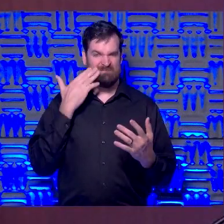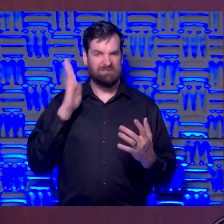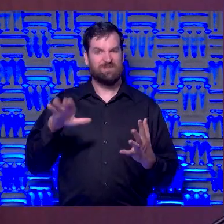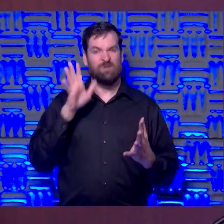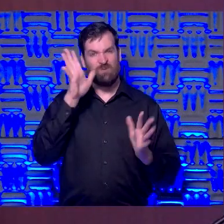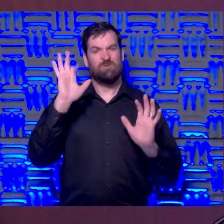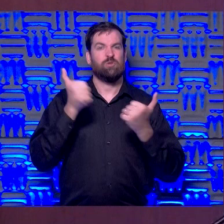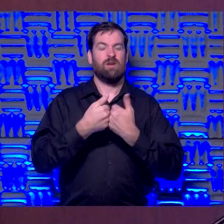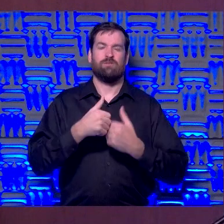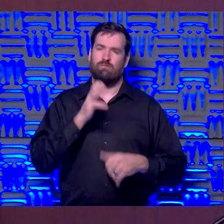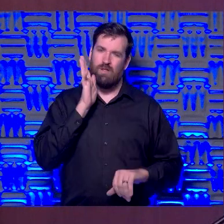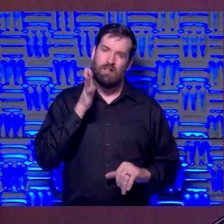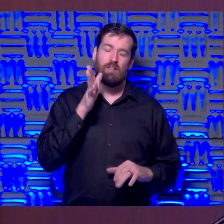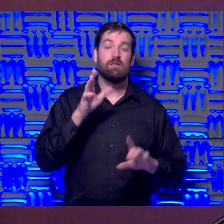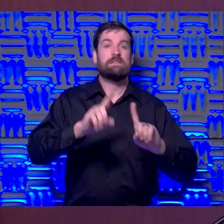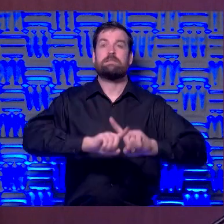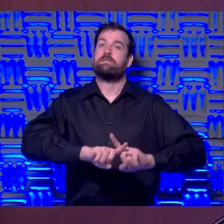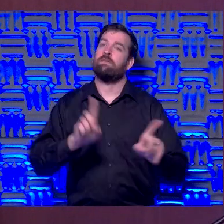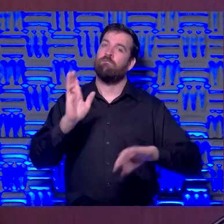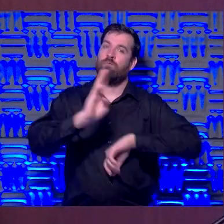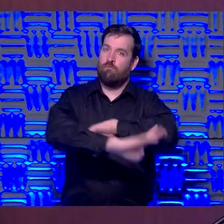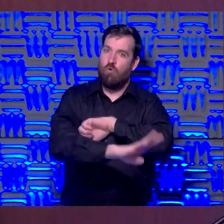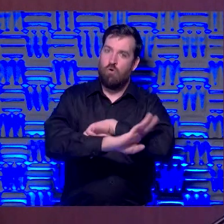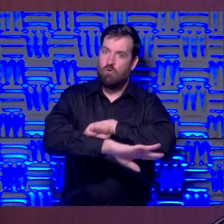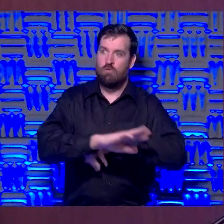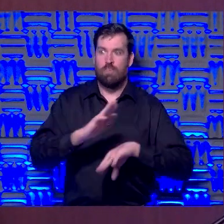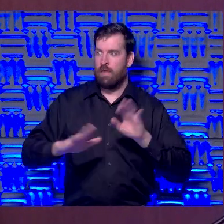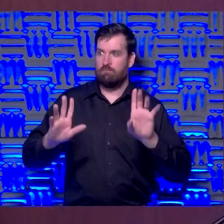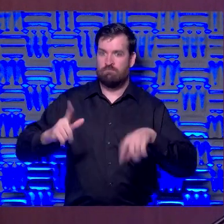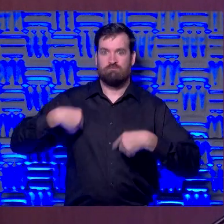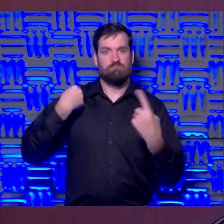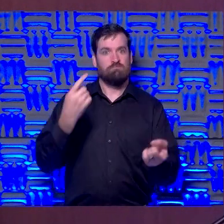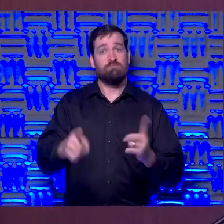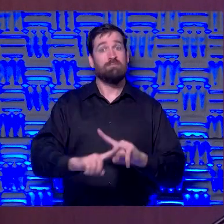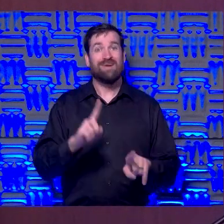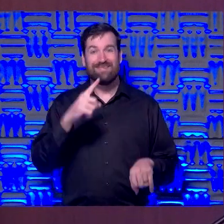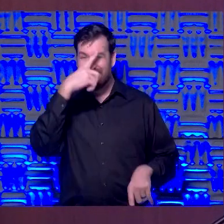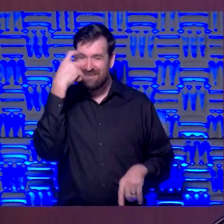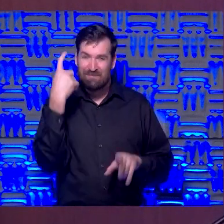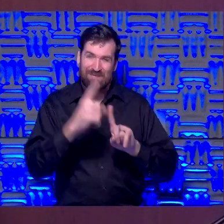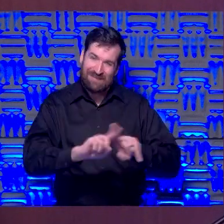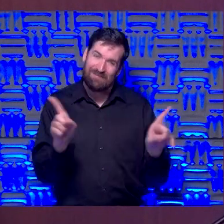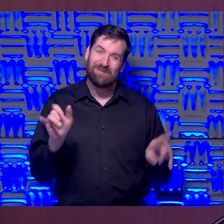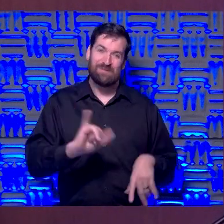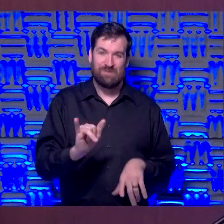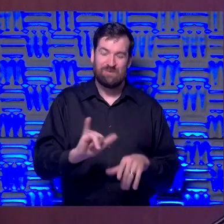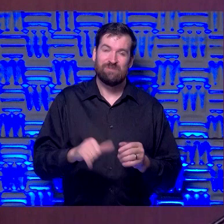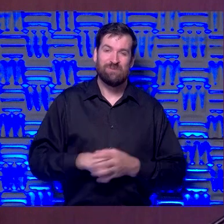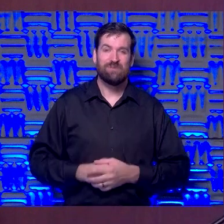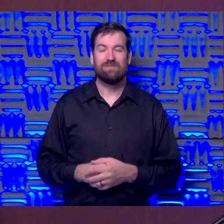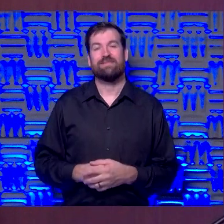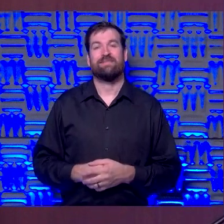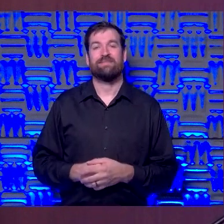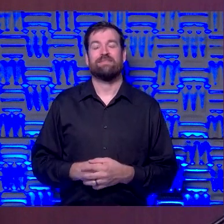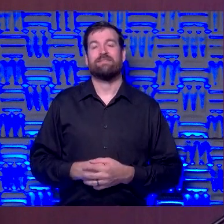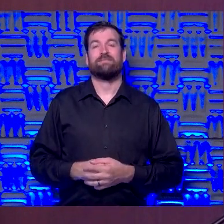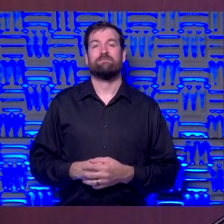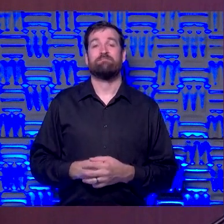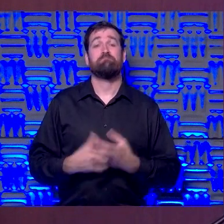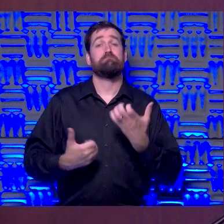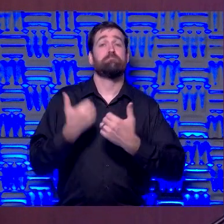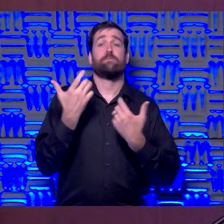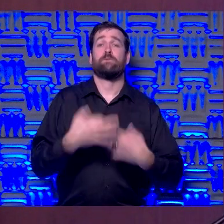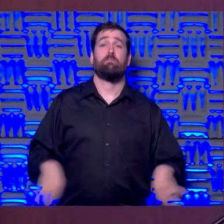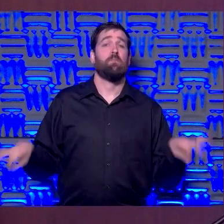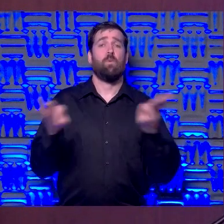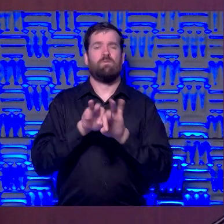a challenge. It's going to be a very different fall than any of us have experienced, but it's a very different summer than any of us have experienced. And most